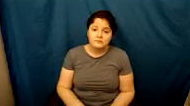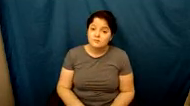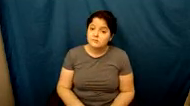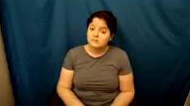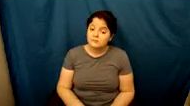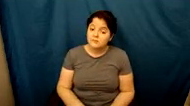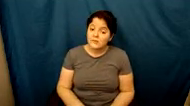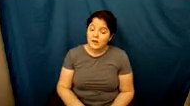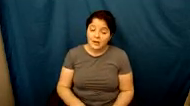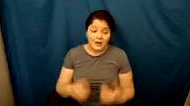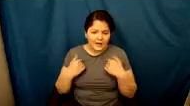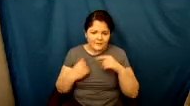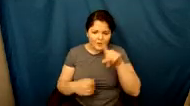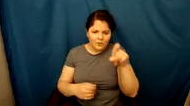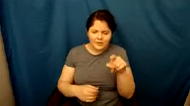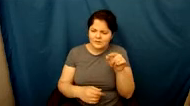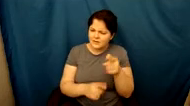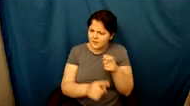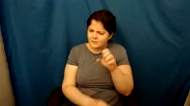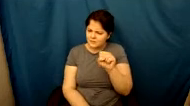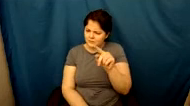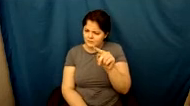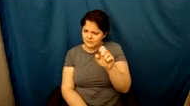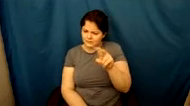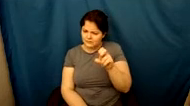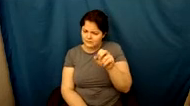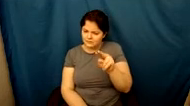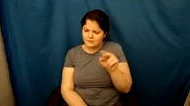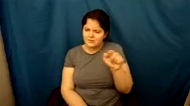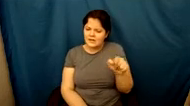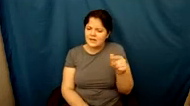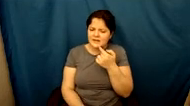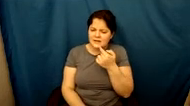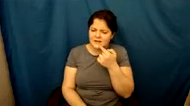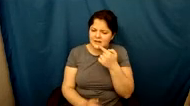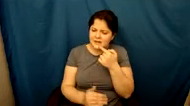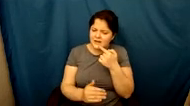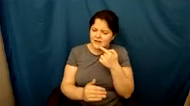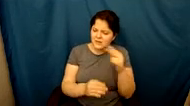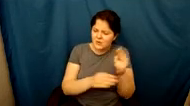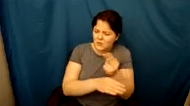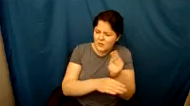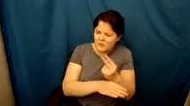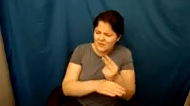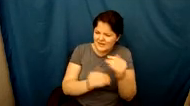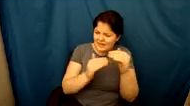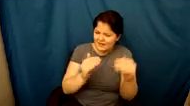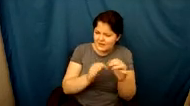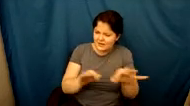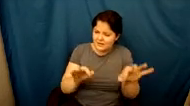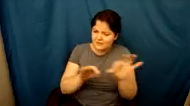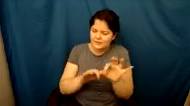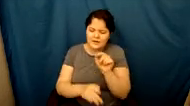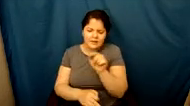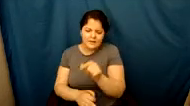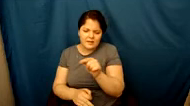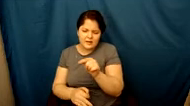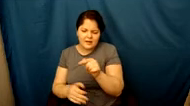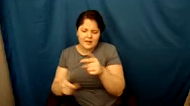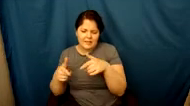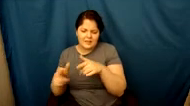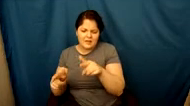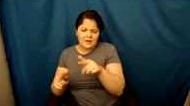Okay, we do have a question here from Stephen. Stephen says, less important than use, do Port Authority standards still allow for